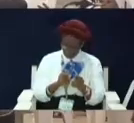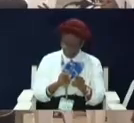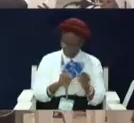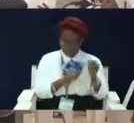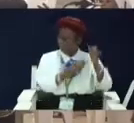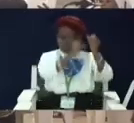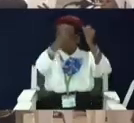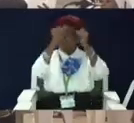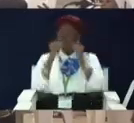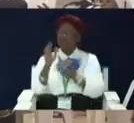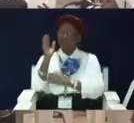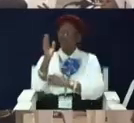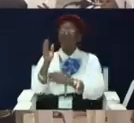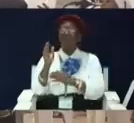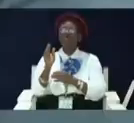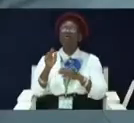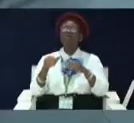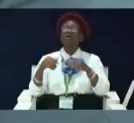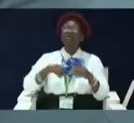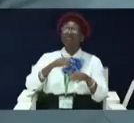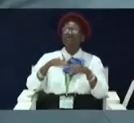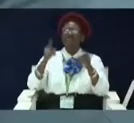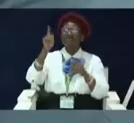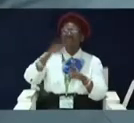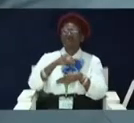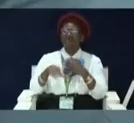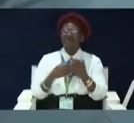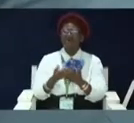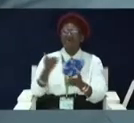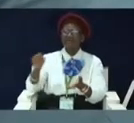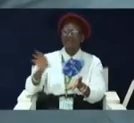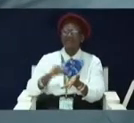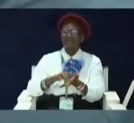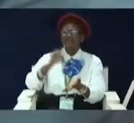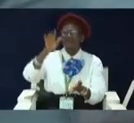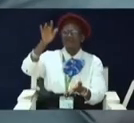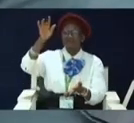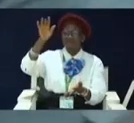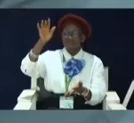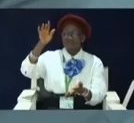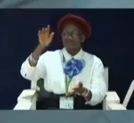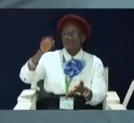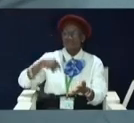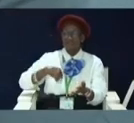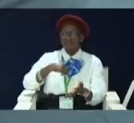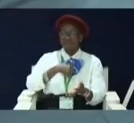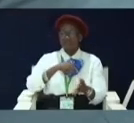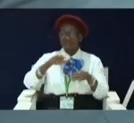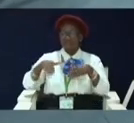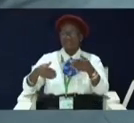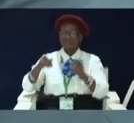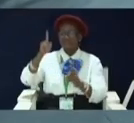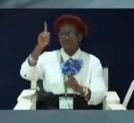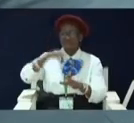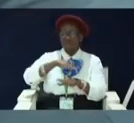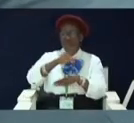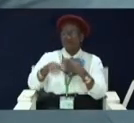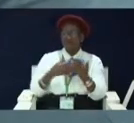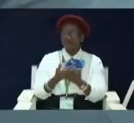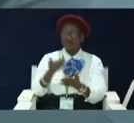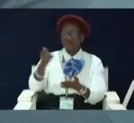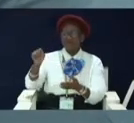Almighty God, we give you all the glory. Olorun Olodumare, a fi gbogbo ogo fun o. We give you all the honor. A fi gbogbo ola fun o.